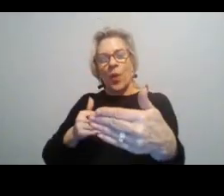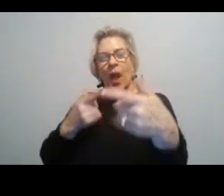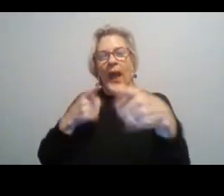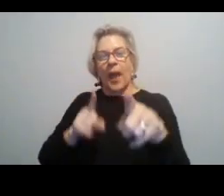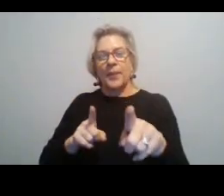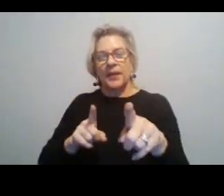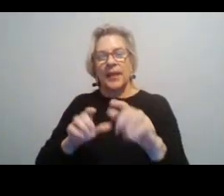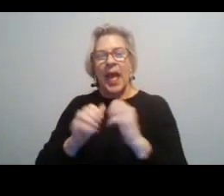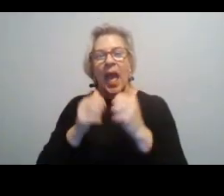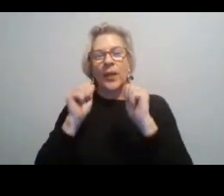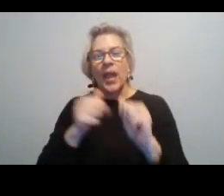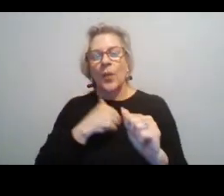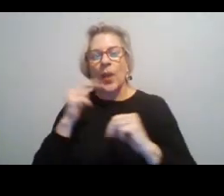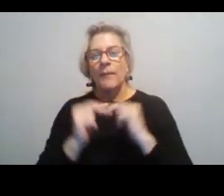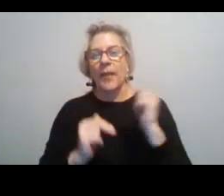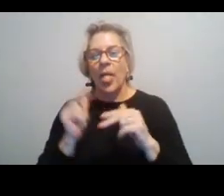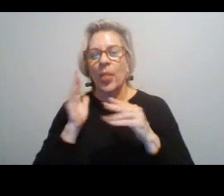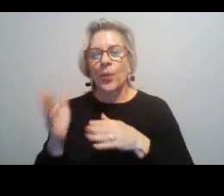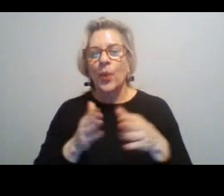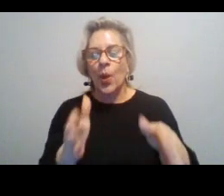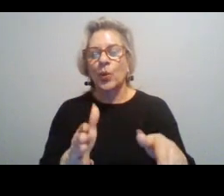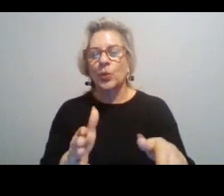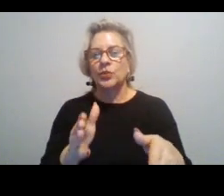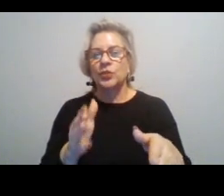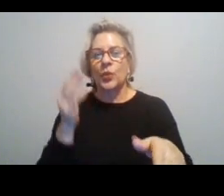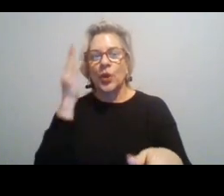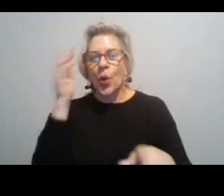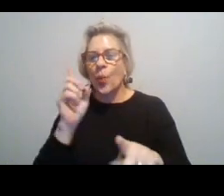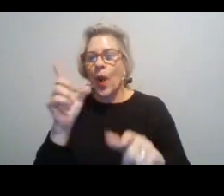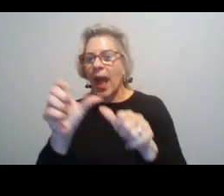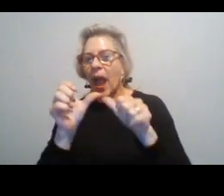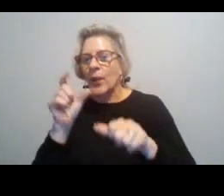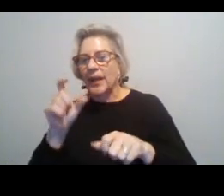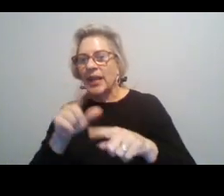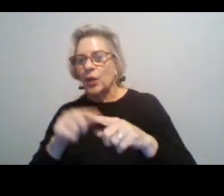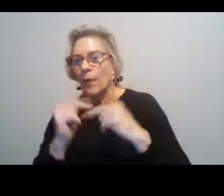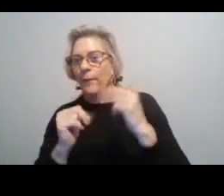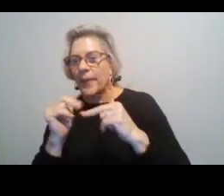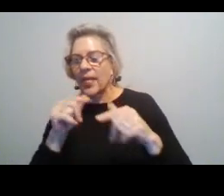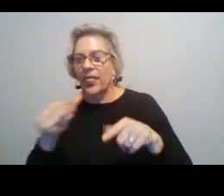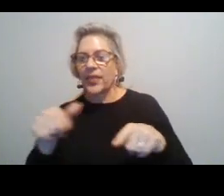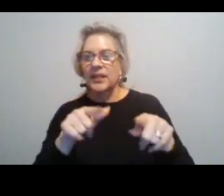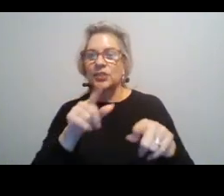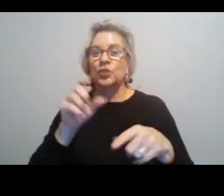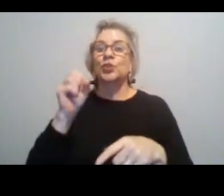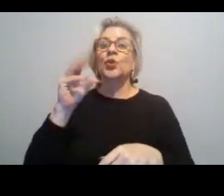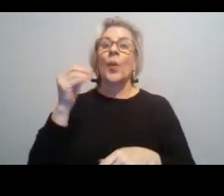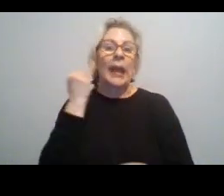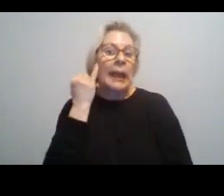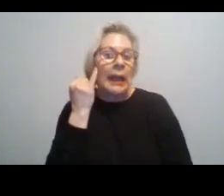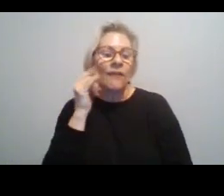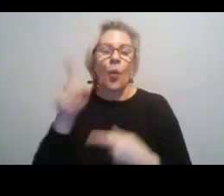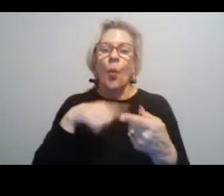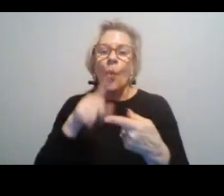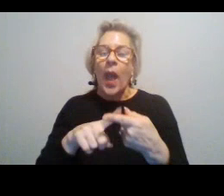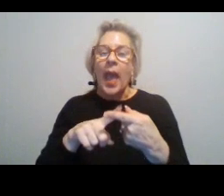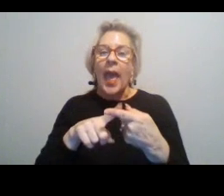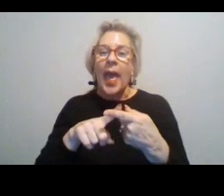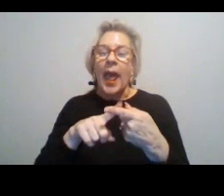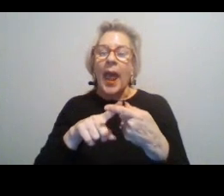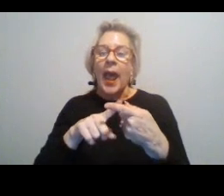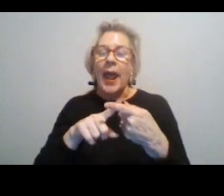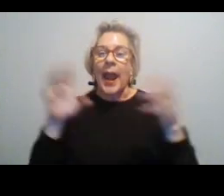these roadways? How can we build them into the infrastructure of this? So when these things, these major catastrophic incidents hit, we're much better